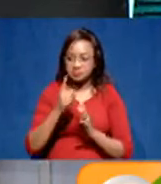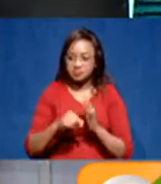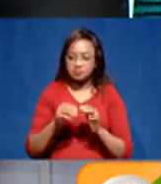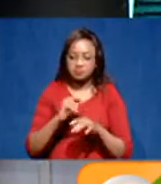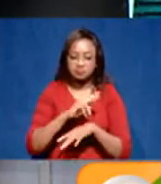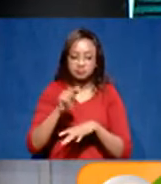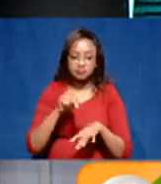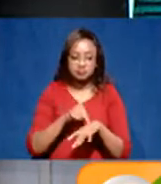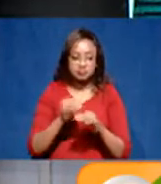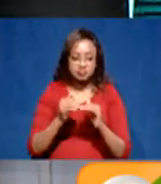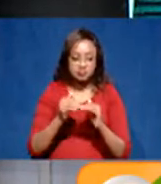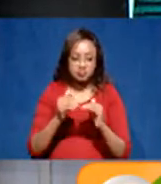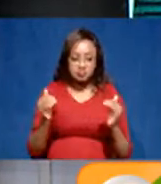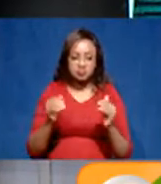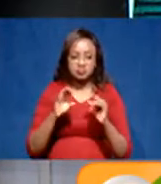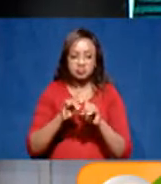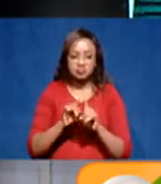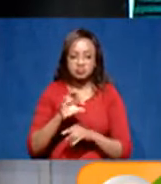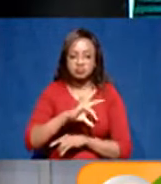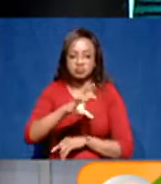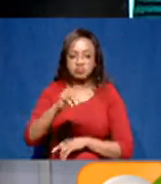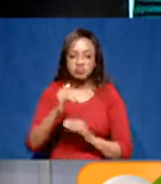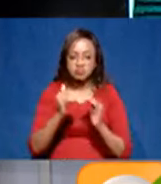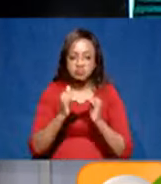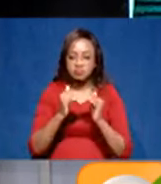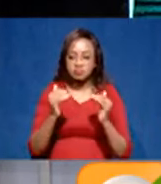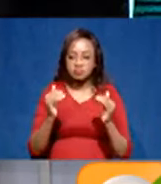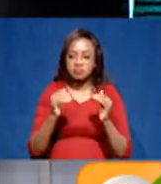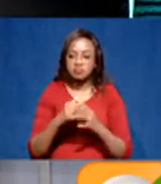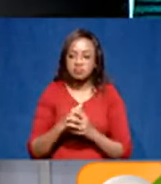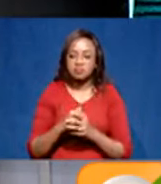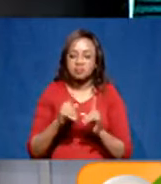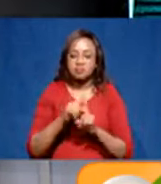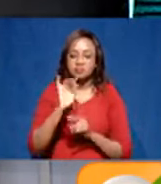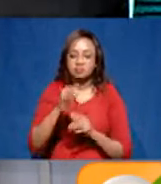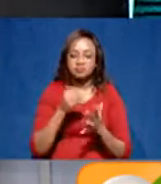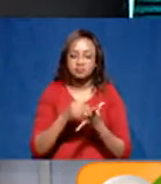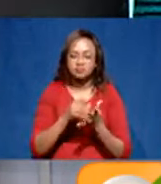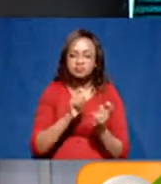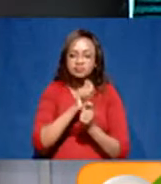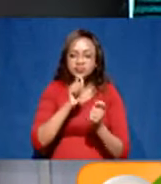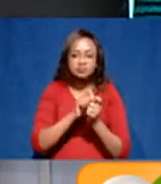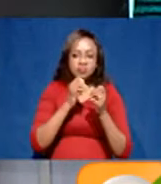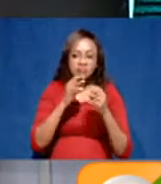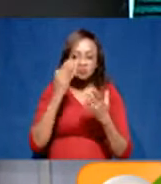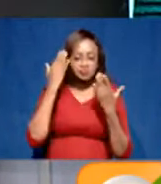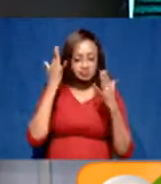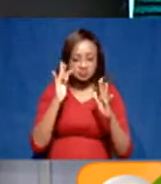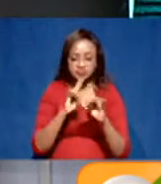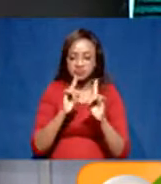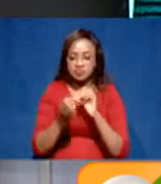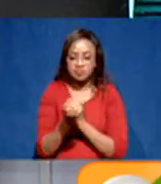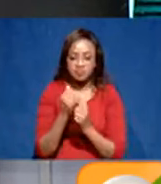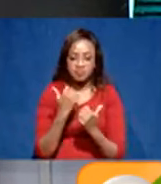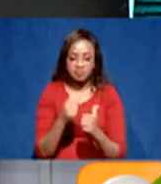level or the county level, and then the amount will be a base premium, again, not defined, and we'll be looking at what that means. Then the Minister of Health